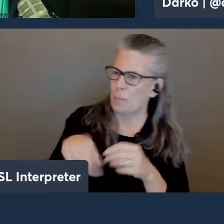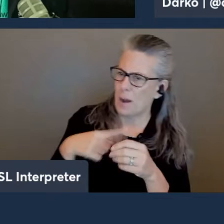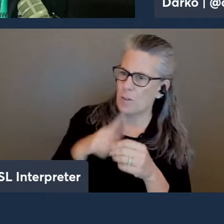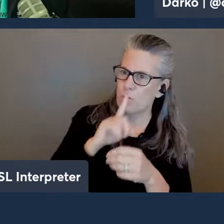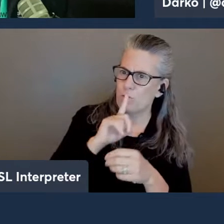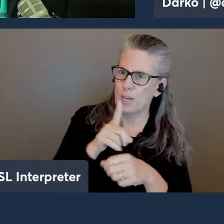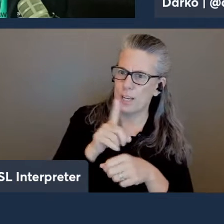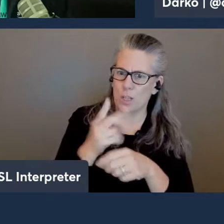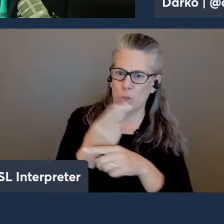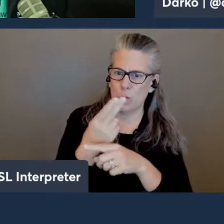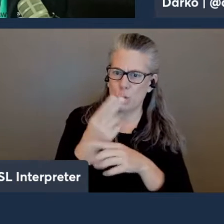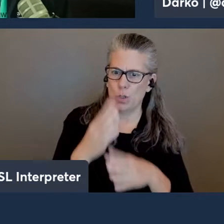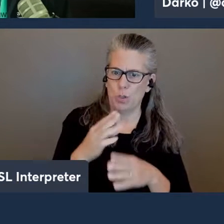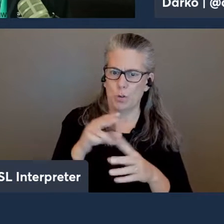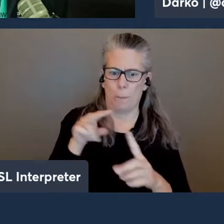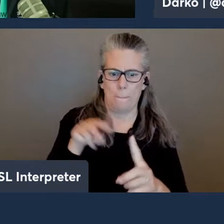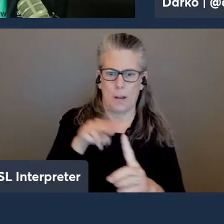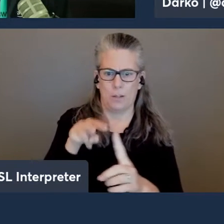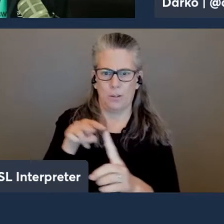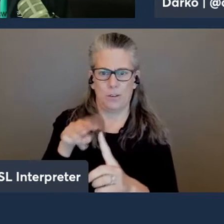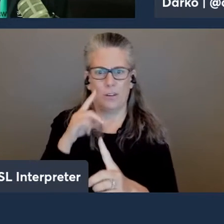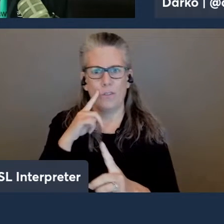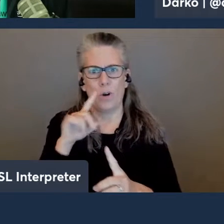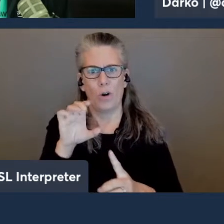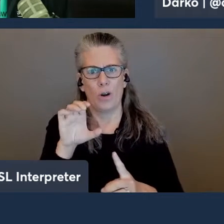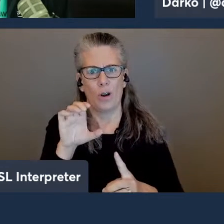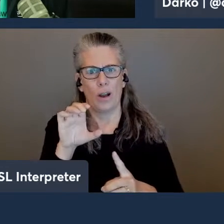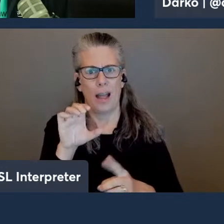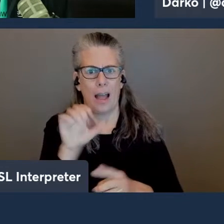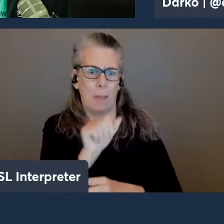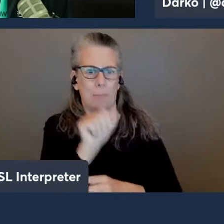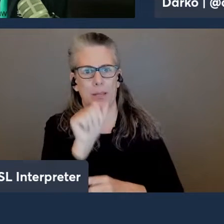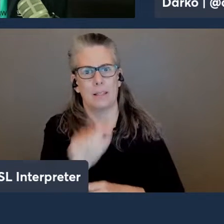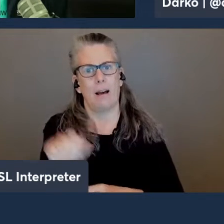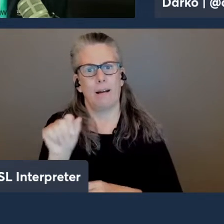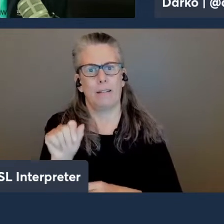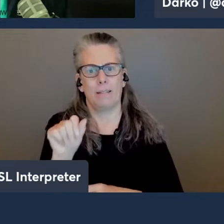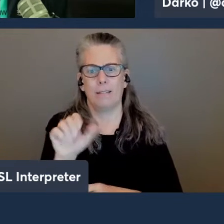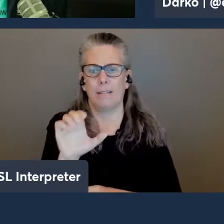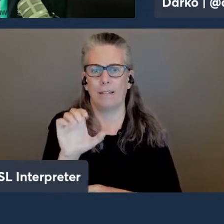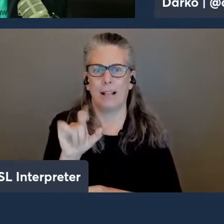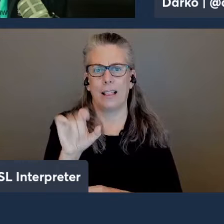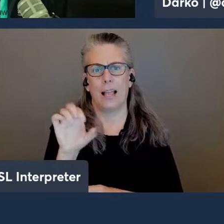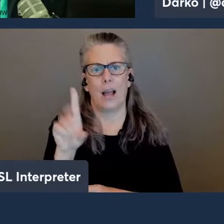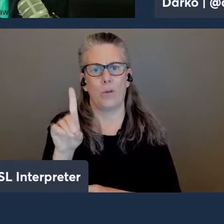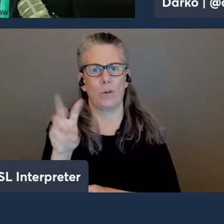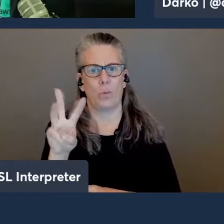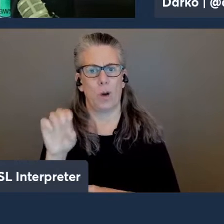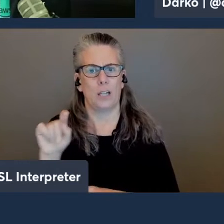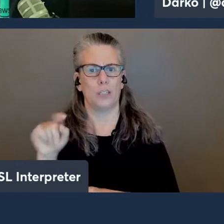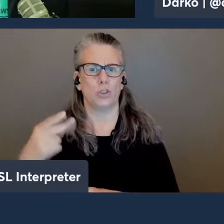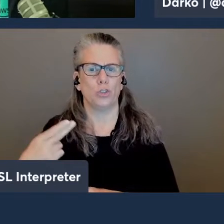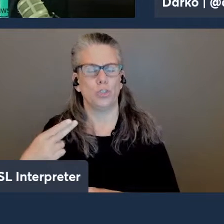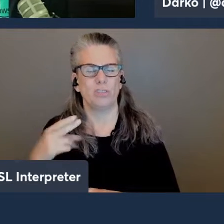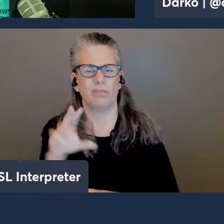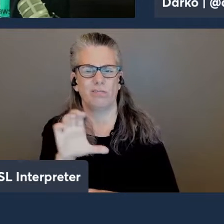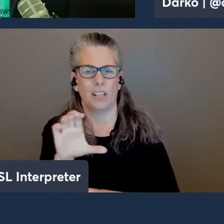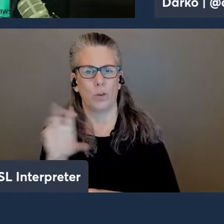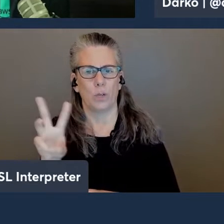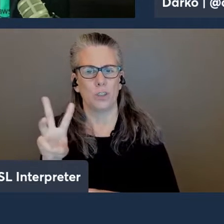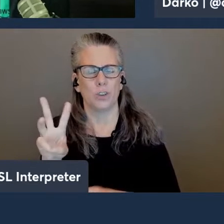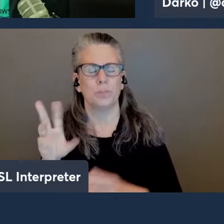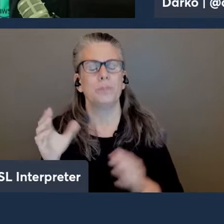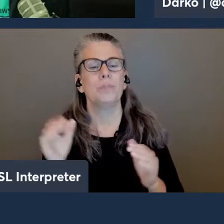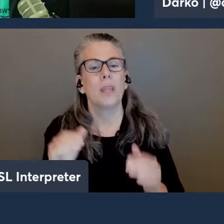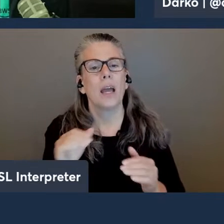real user monitoring for Amazon CloudWatch, right? Exactly, yeah. before we get to the technology, I just want to say hello to the